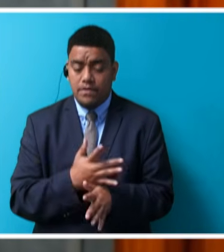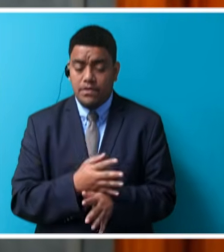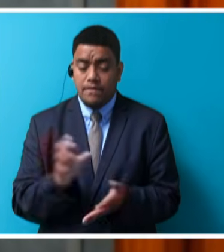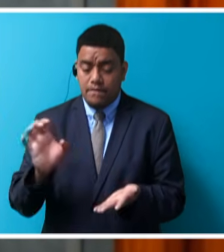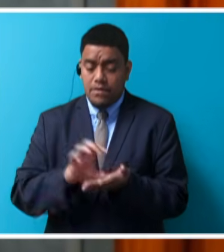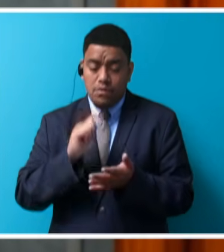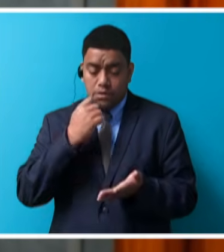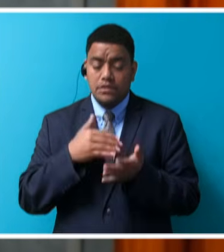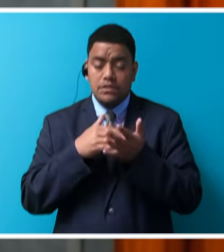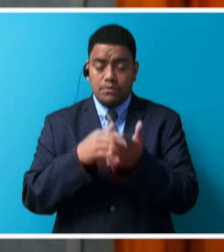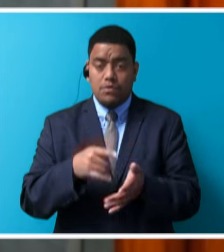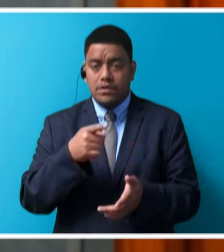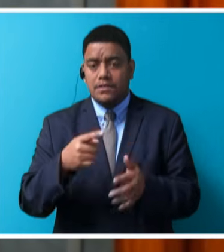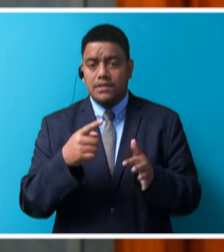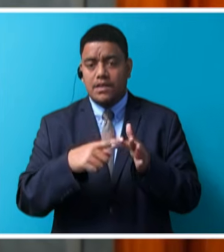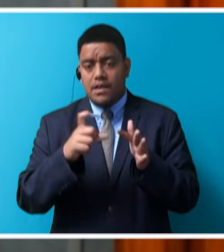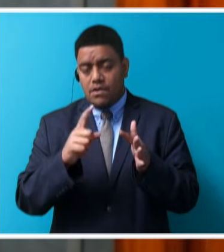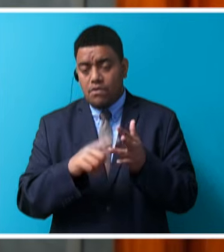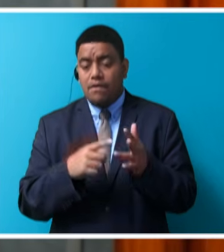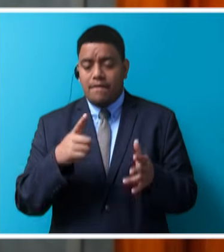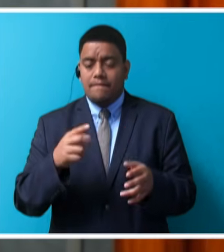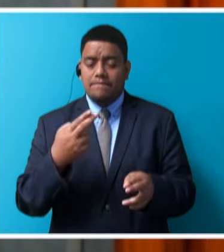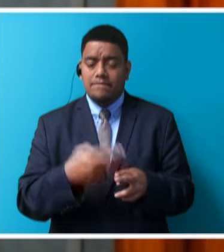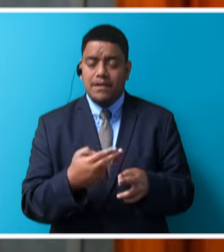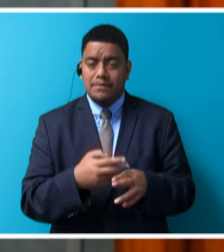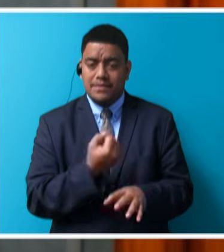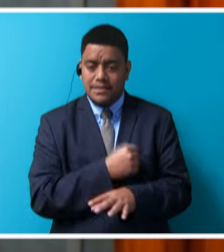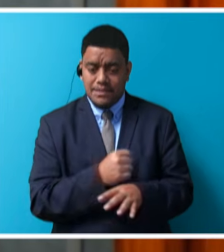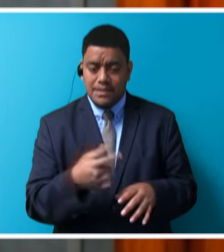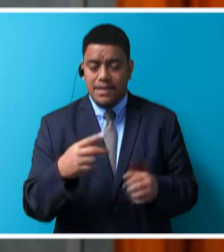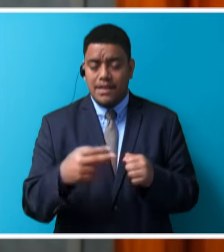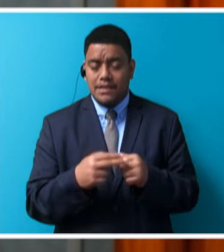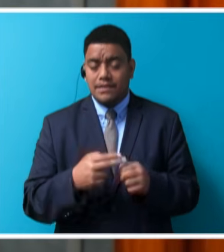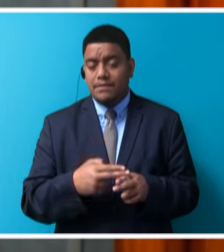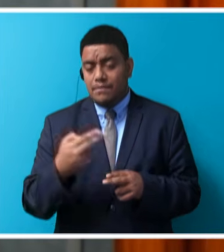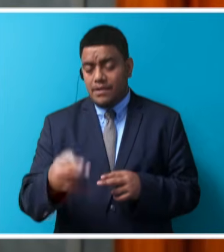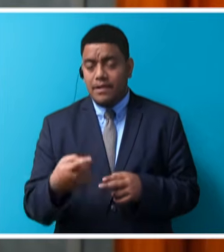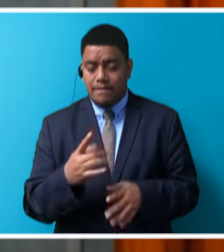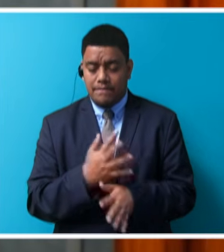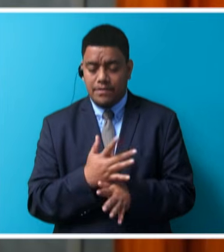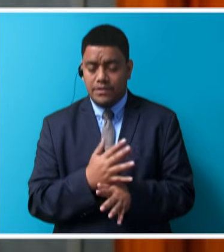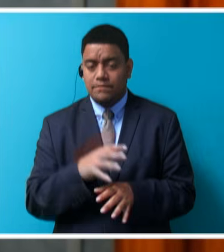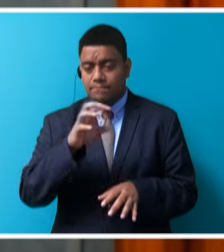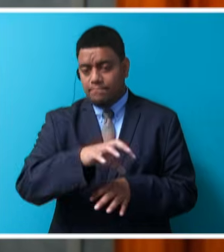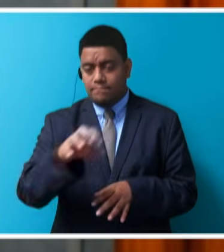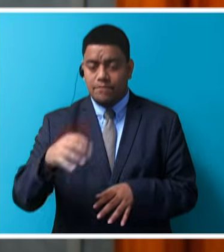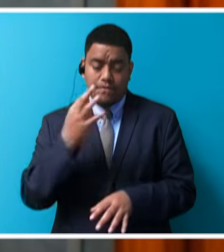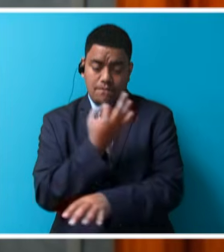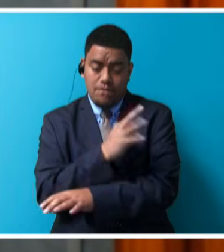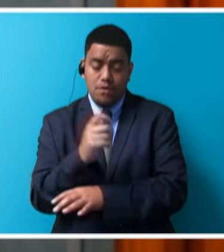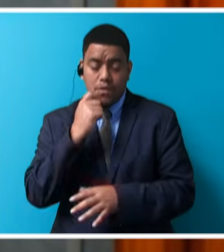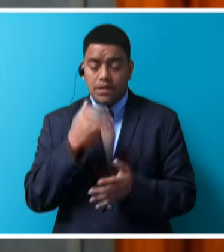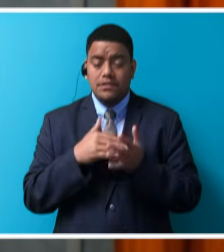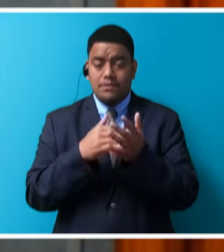support aquaculture, seaweed farming, ice plants, and fisheries stations. Forestry funding will support rural